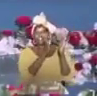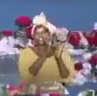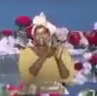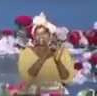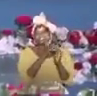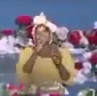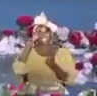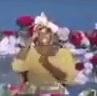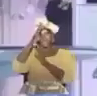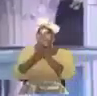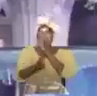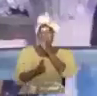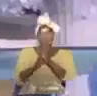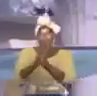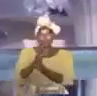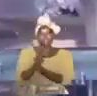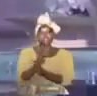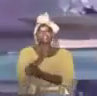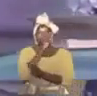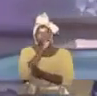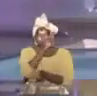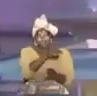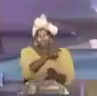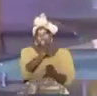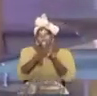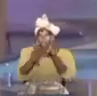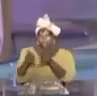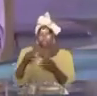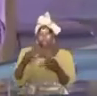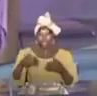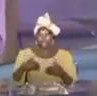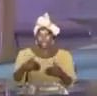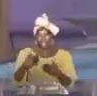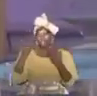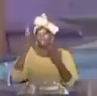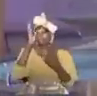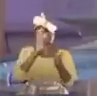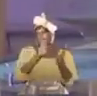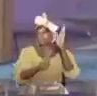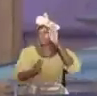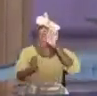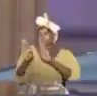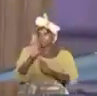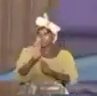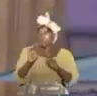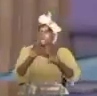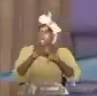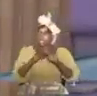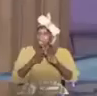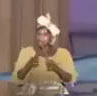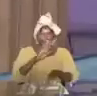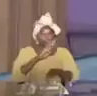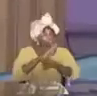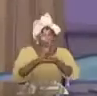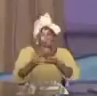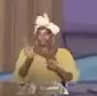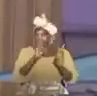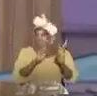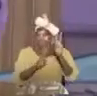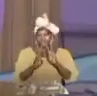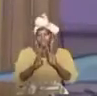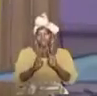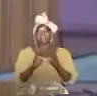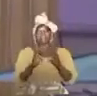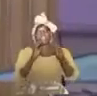in this world, in this life, you will have many troubles, but he leaves you with an assurance to be of good cheer. And he